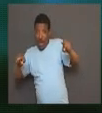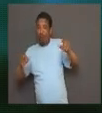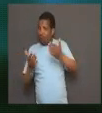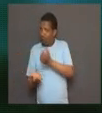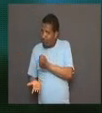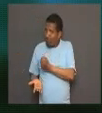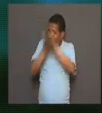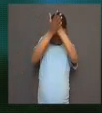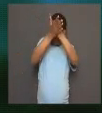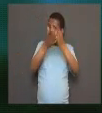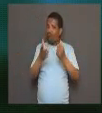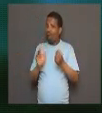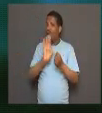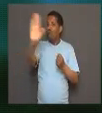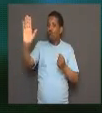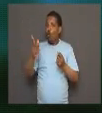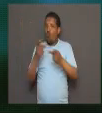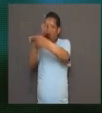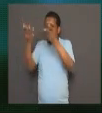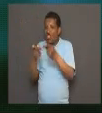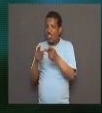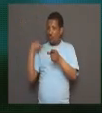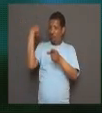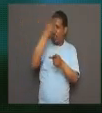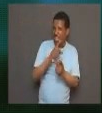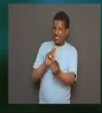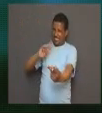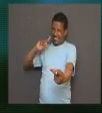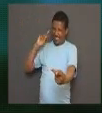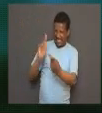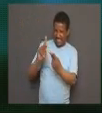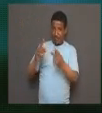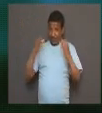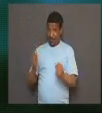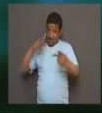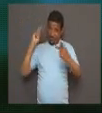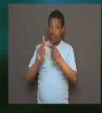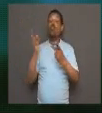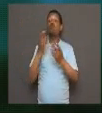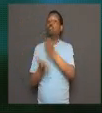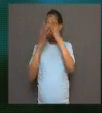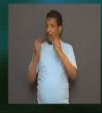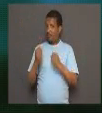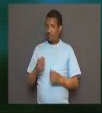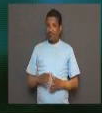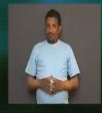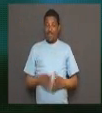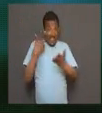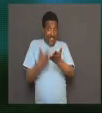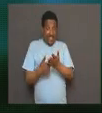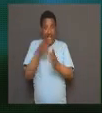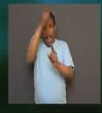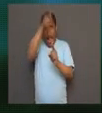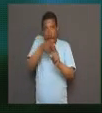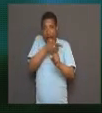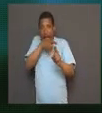to position features as accurately as possible. These